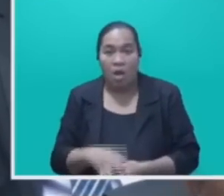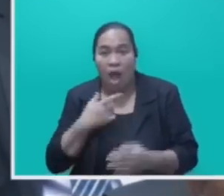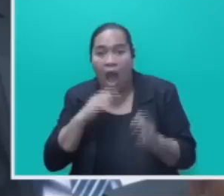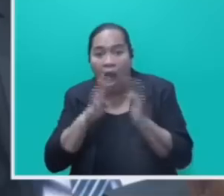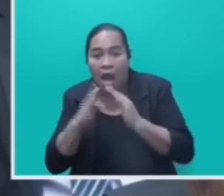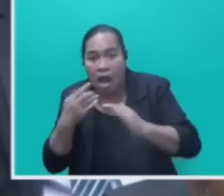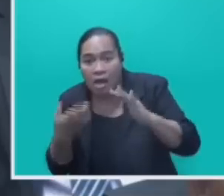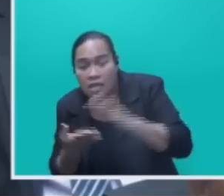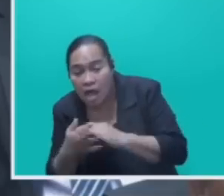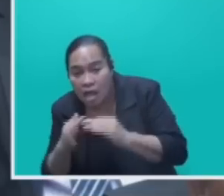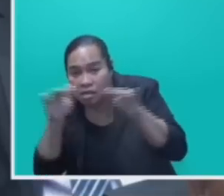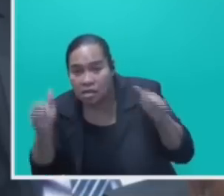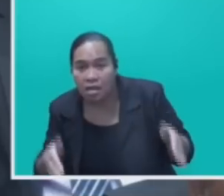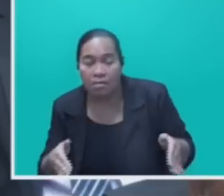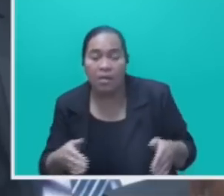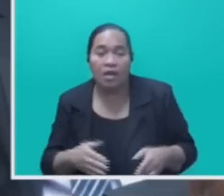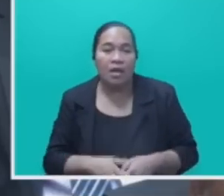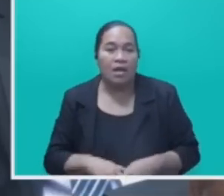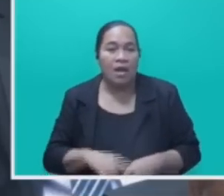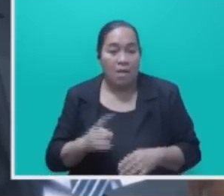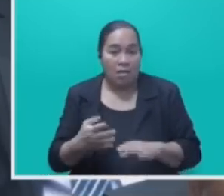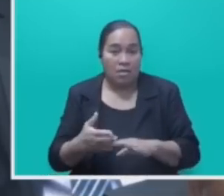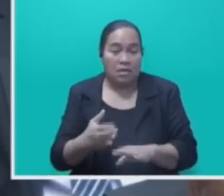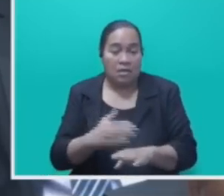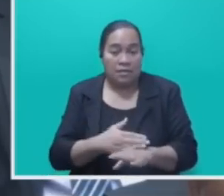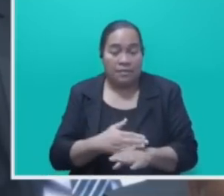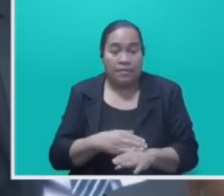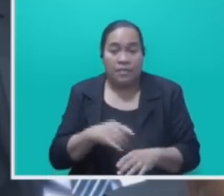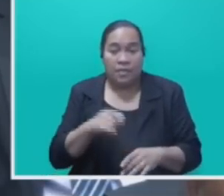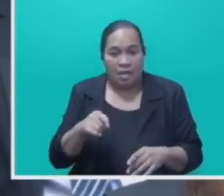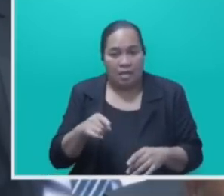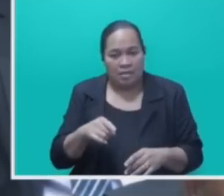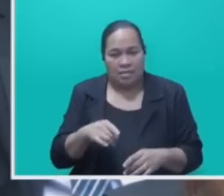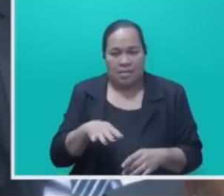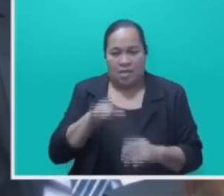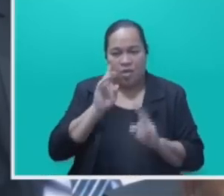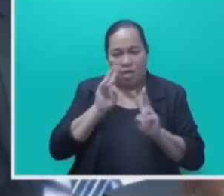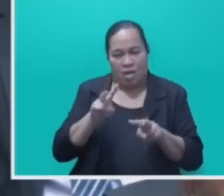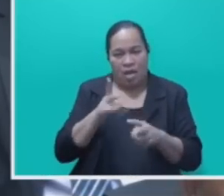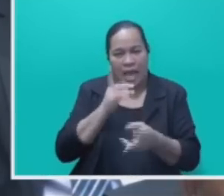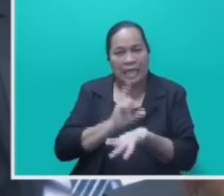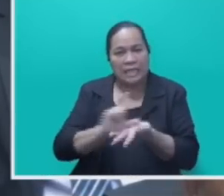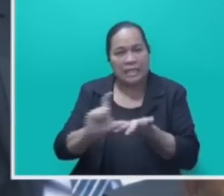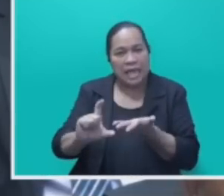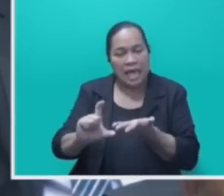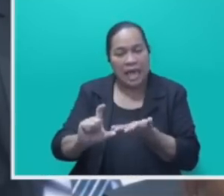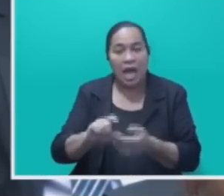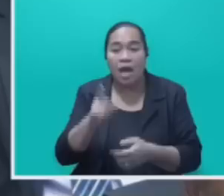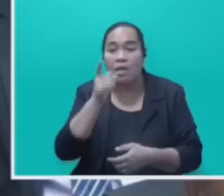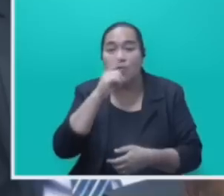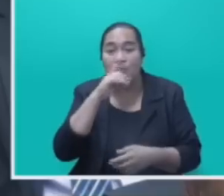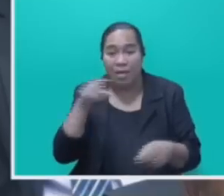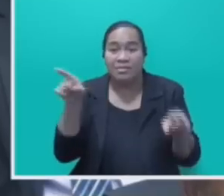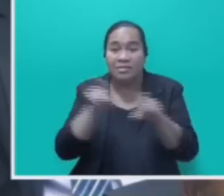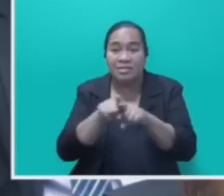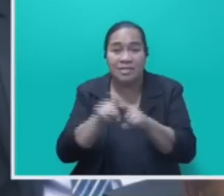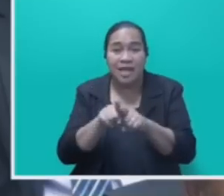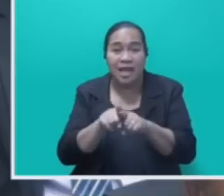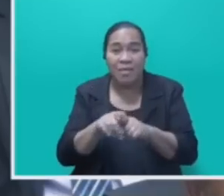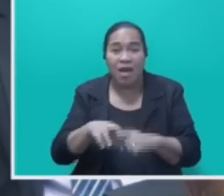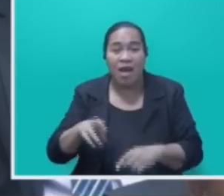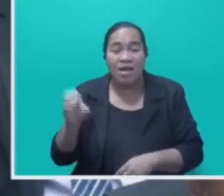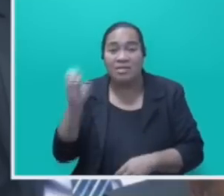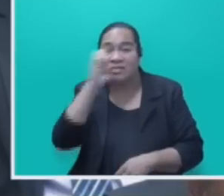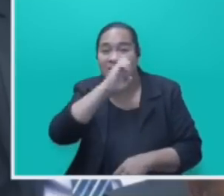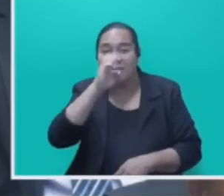Subsequent to those events, Mr. Speaker, it became quite apparent rather quickly that those same racist and corrupt persons